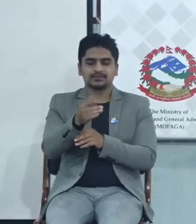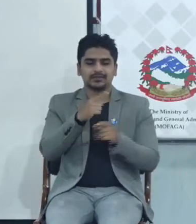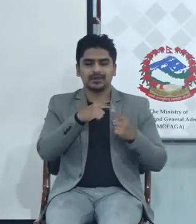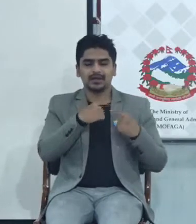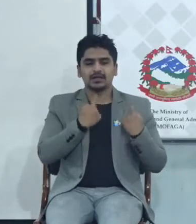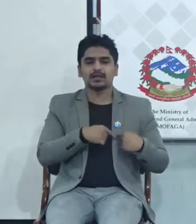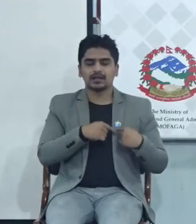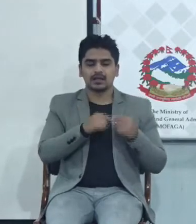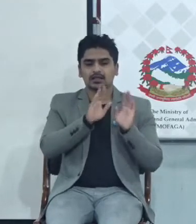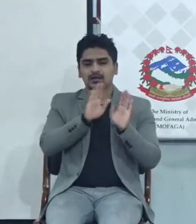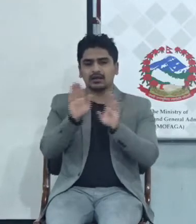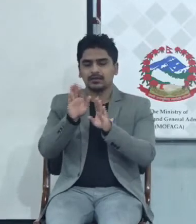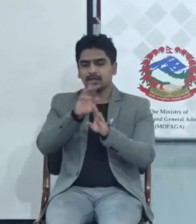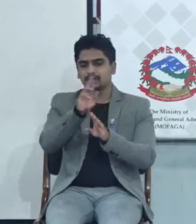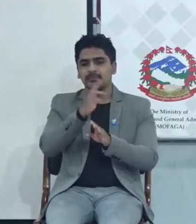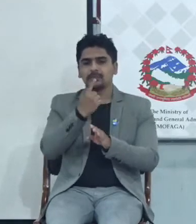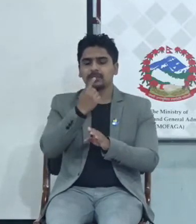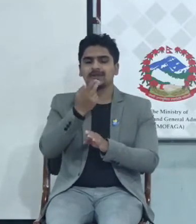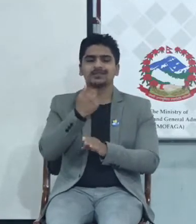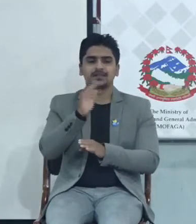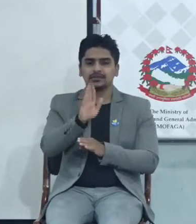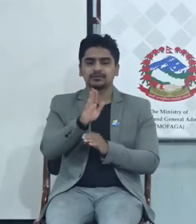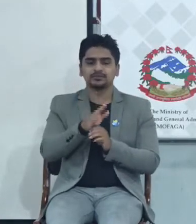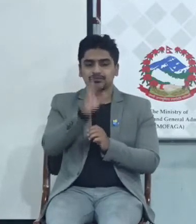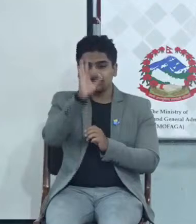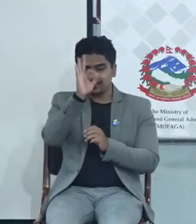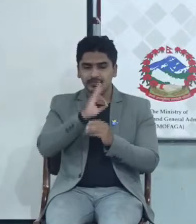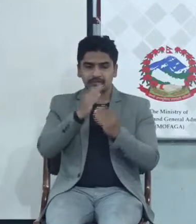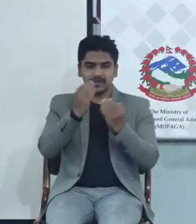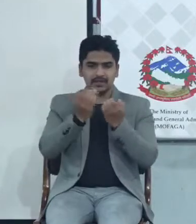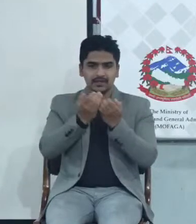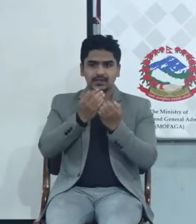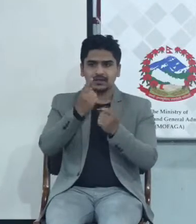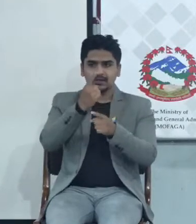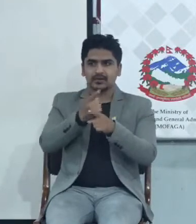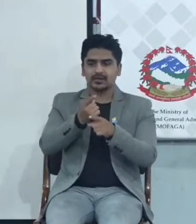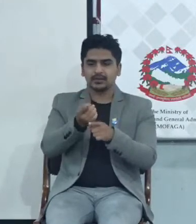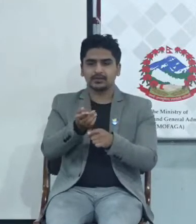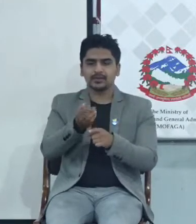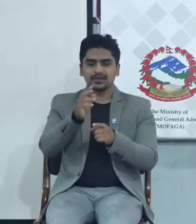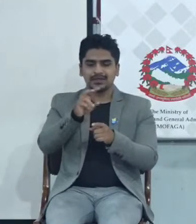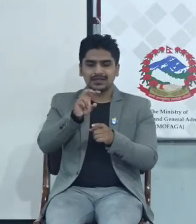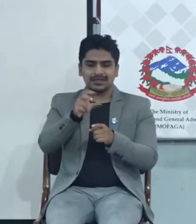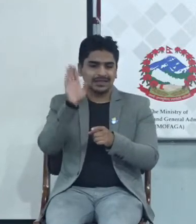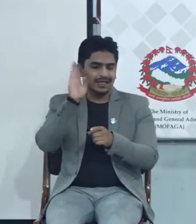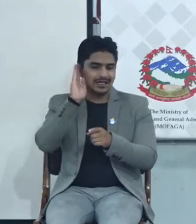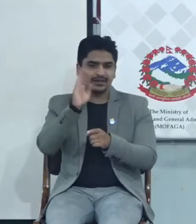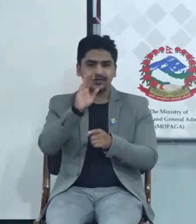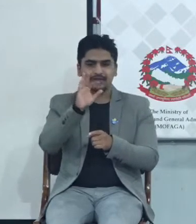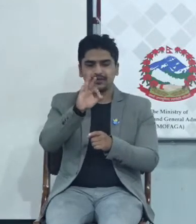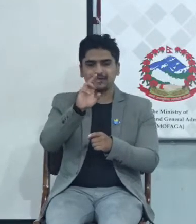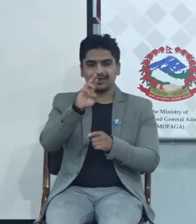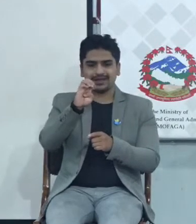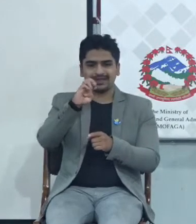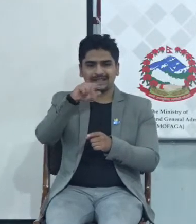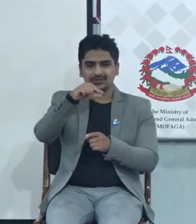Like talking about the radio frequency, the problem. It's very true that in Kathmandu